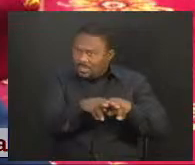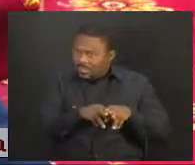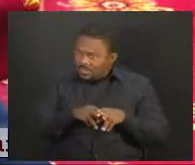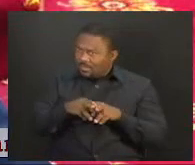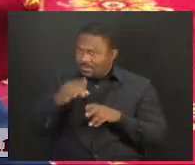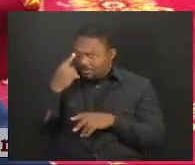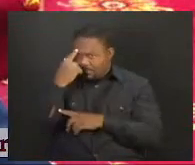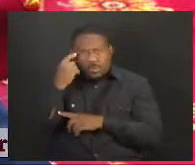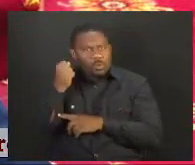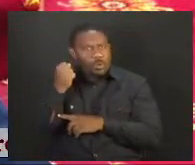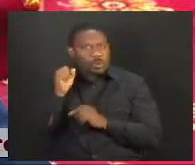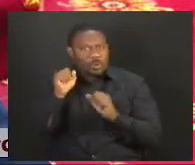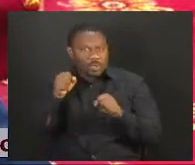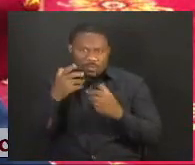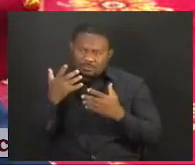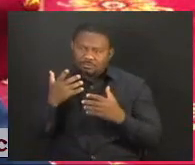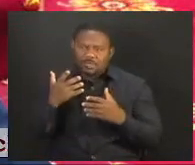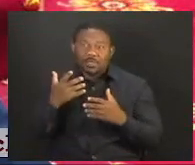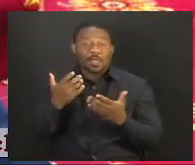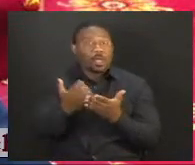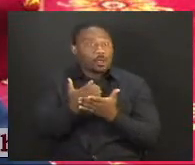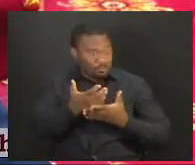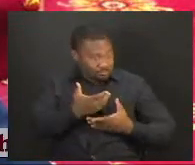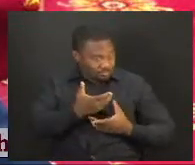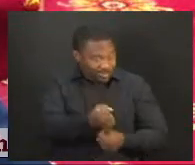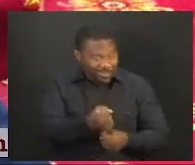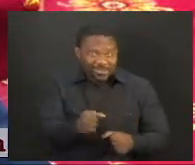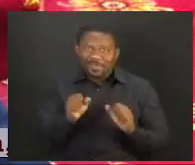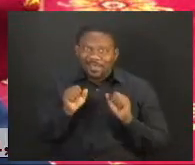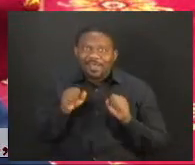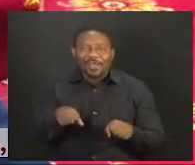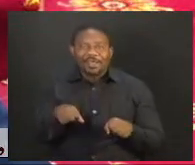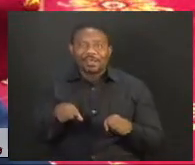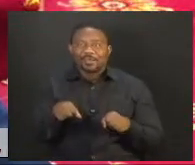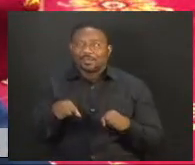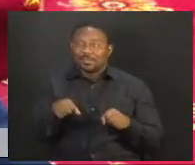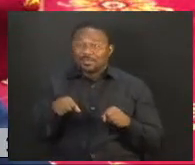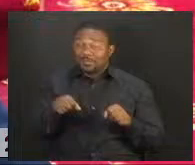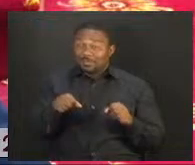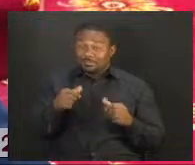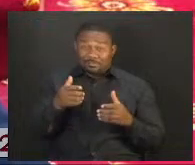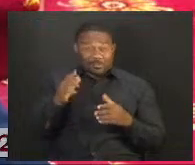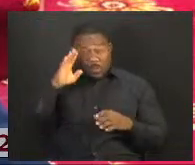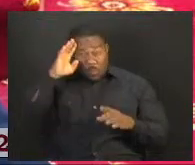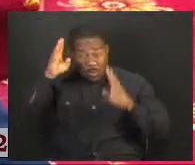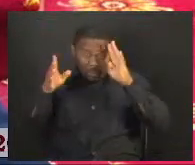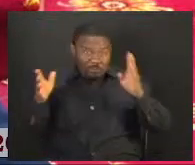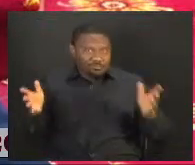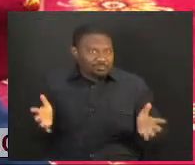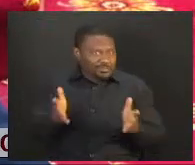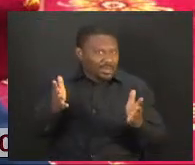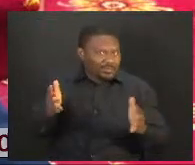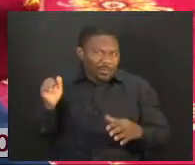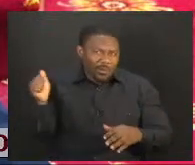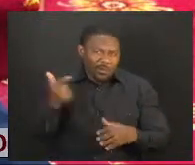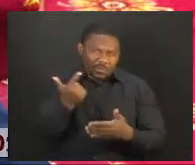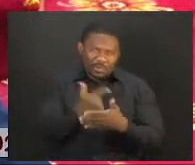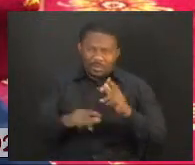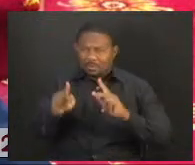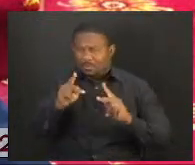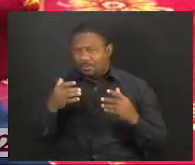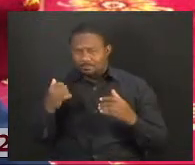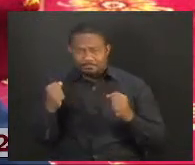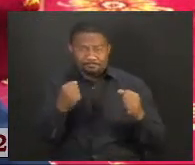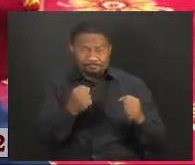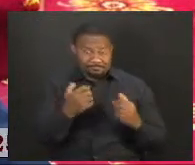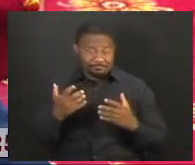can restore faith in our economy, foster innovation, and uplift every Ghanaian. Right, Honorable Speaker,